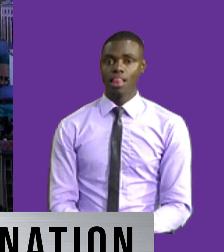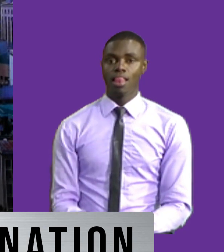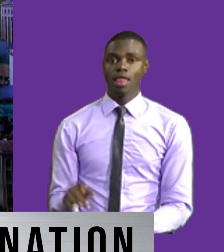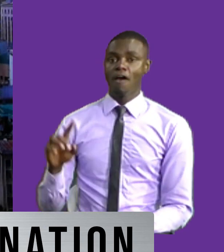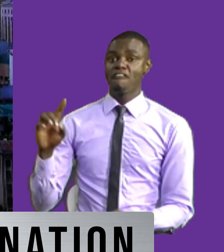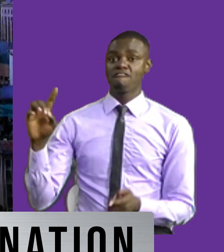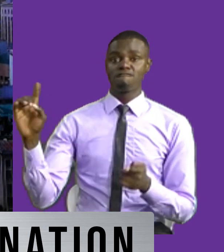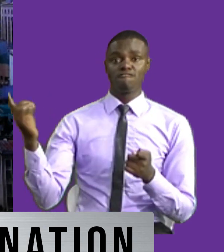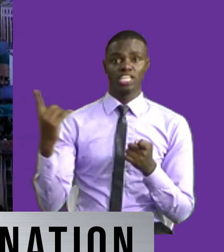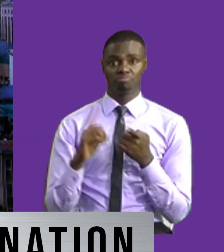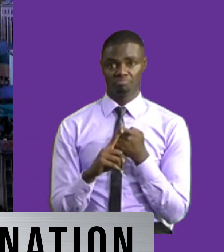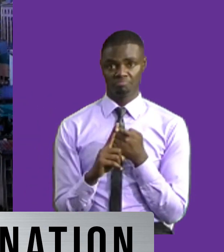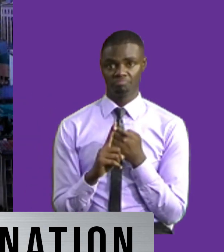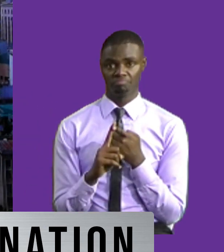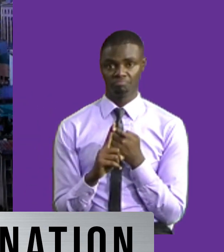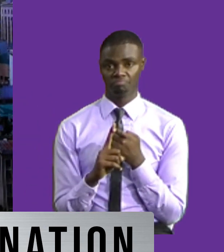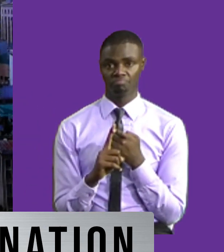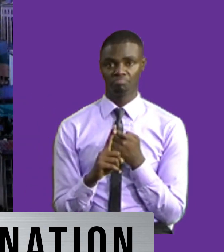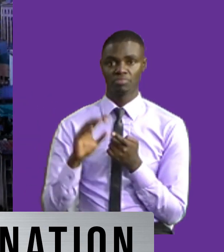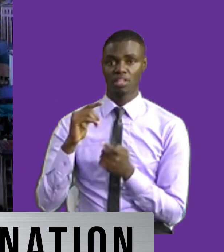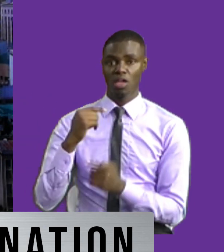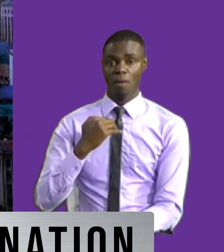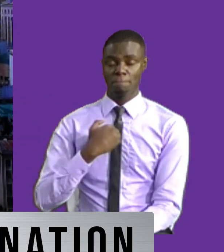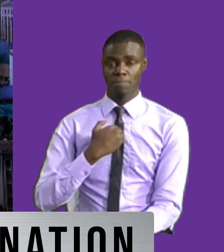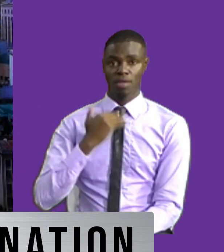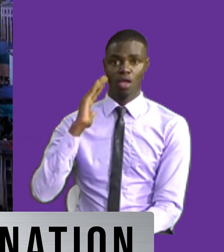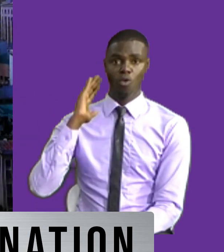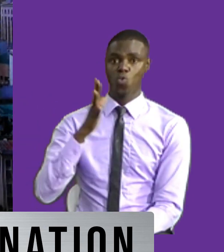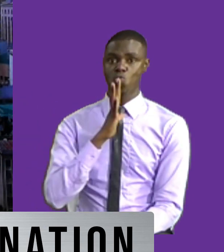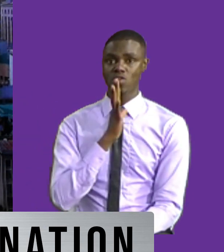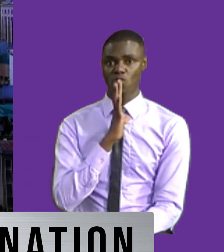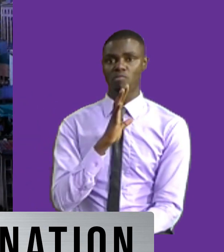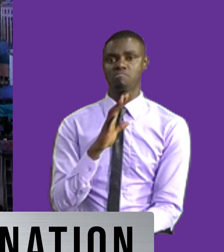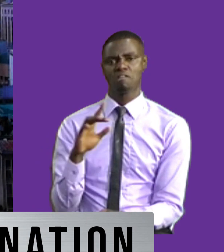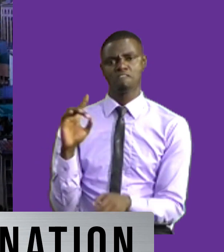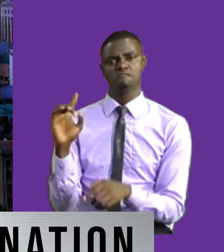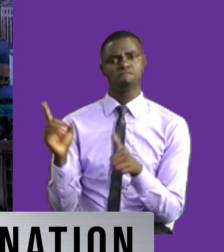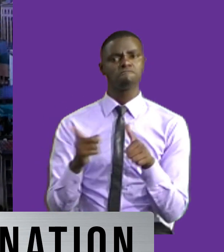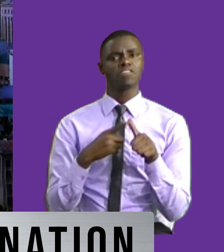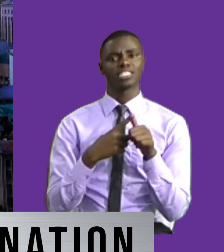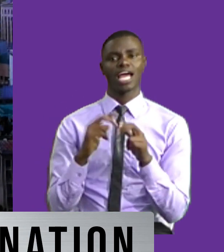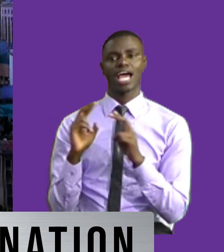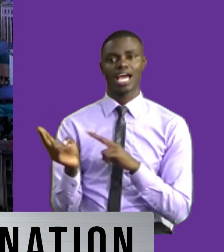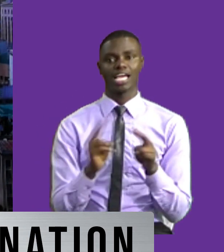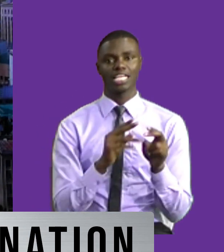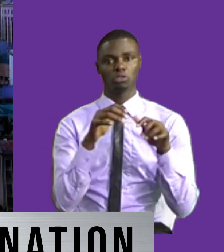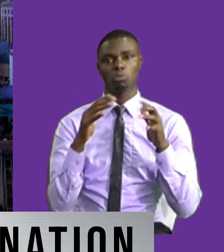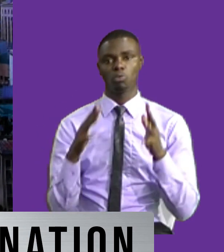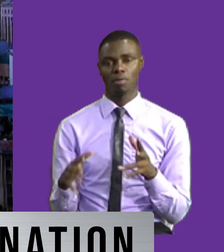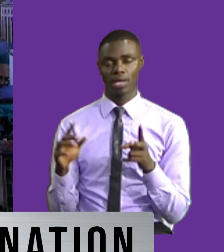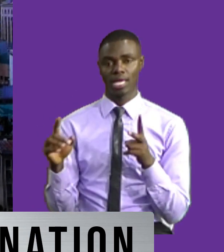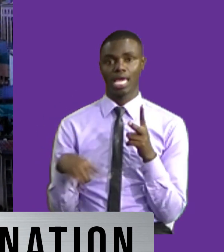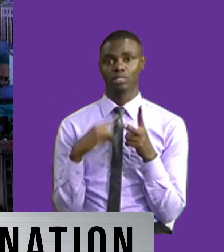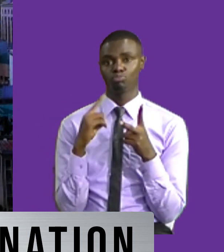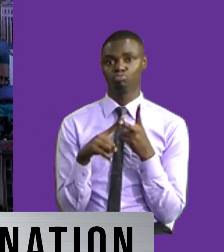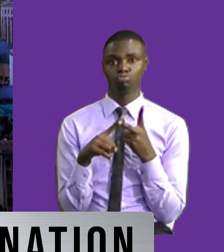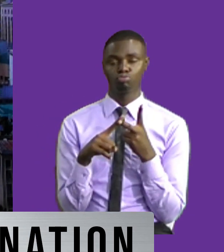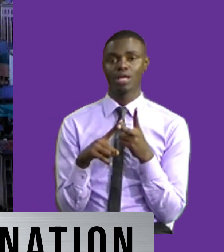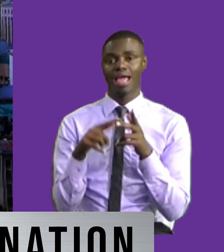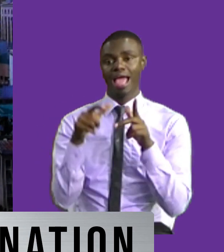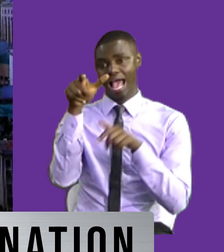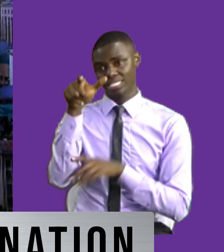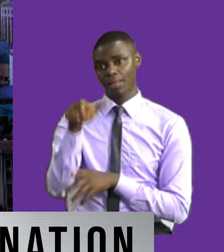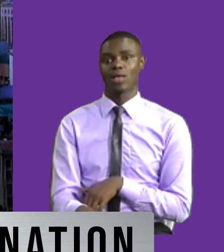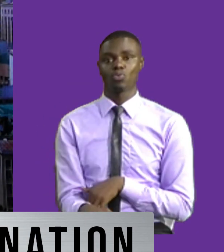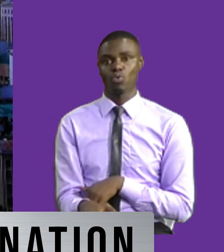First of all, Jonah, I will talk first as a normal farmer, and two, as a